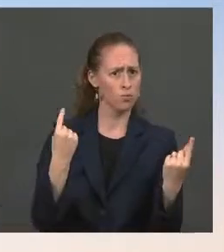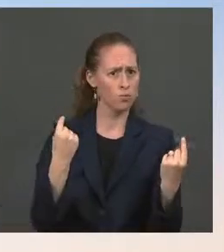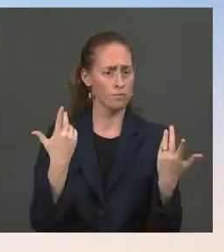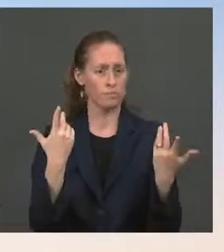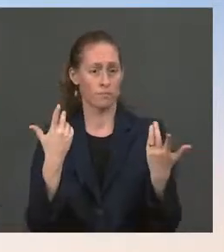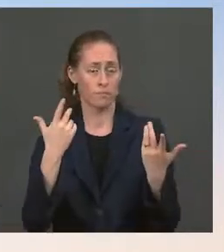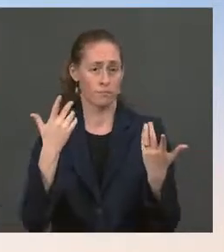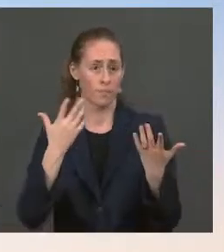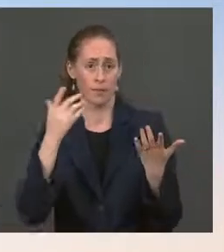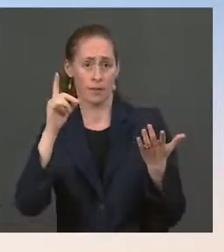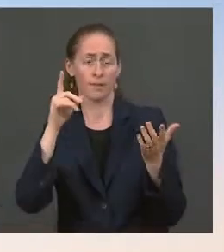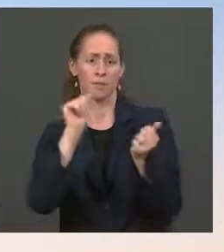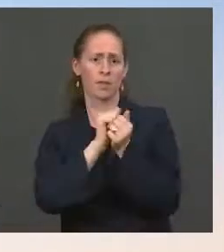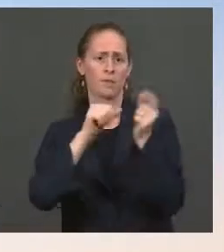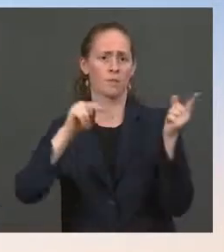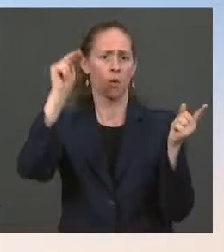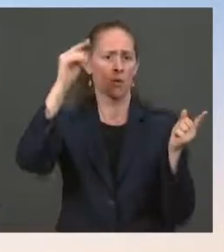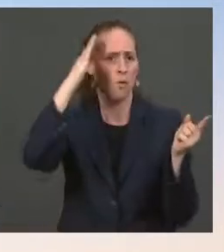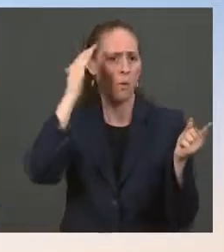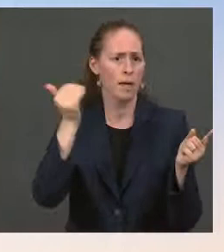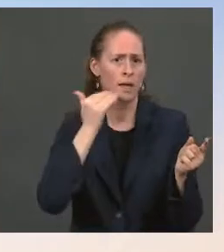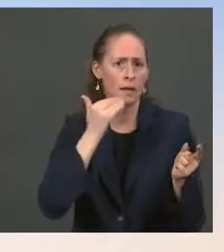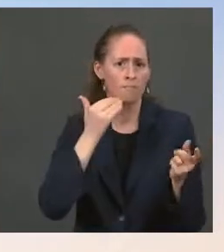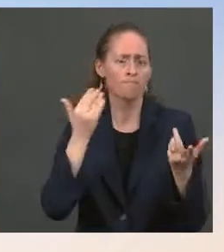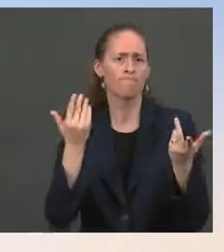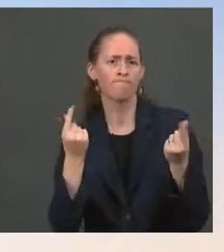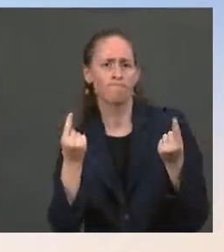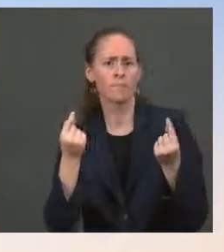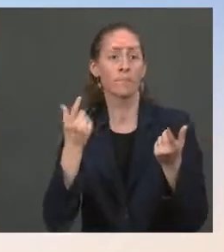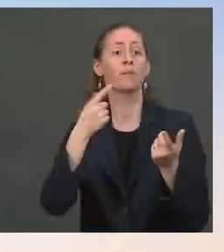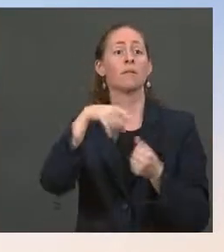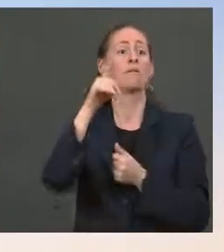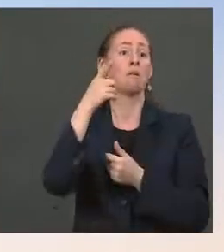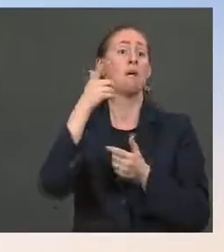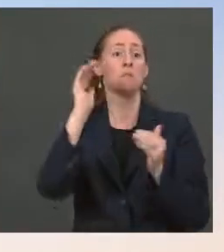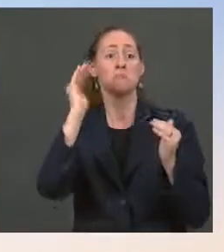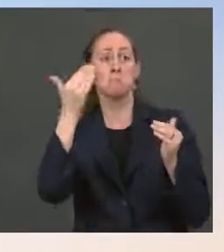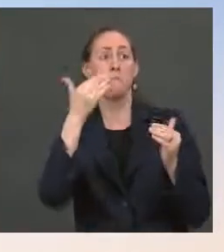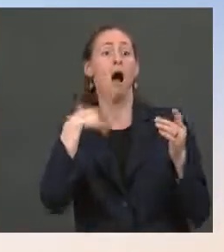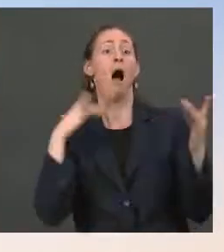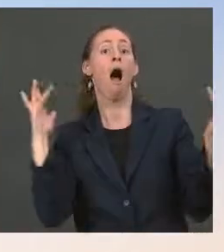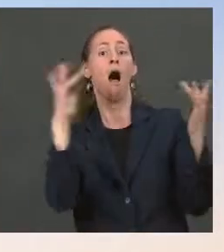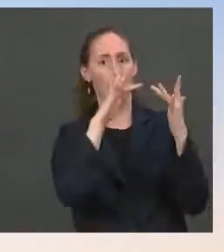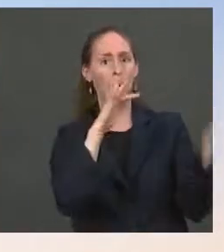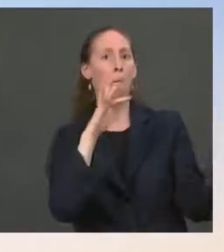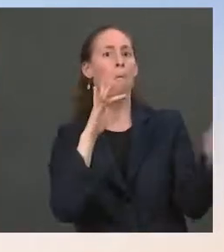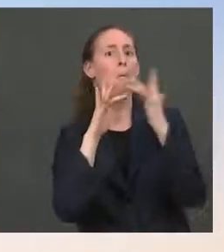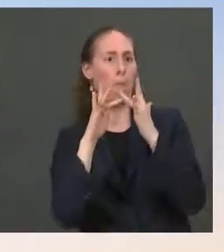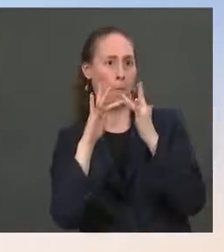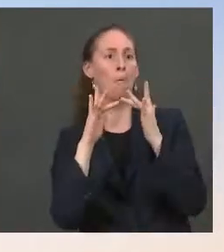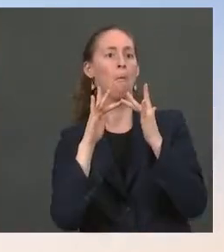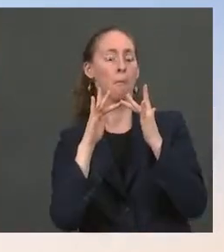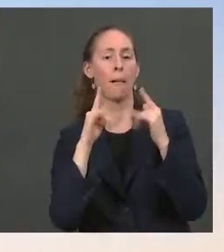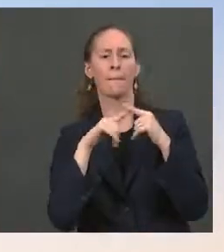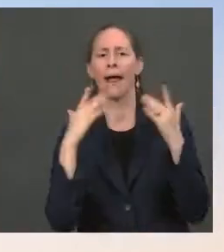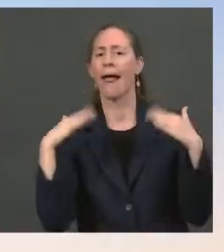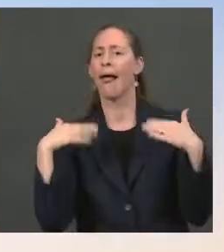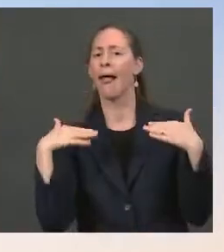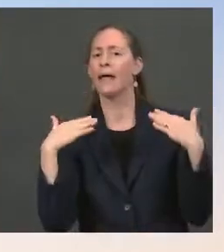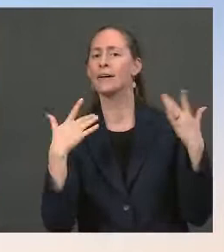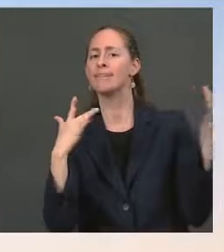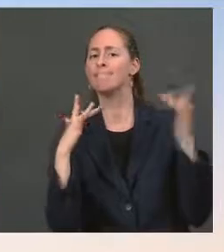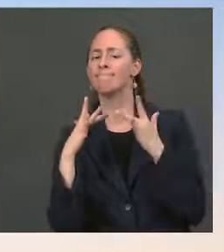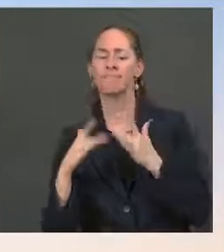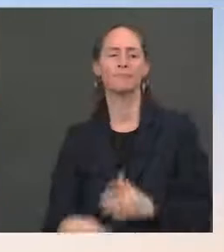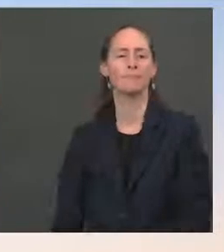hope DPRK will respond positively to our outreach, but at this point, we have not had a response. Following up on Taiwan, in the last